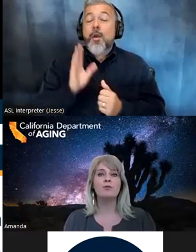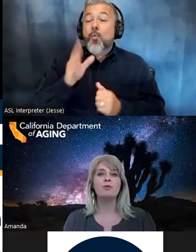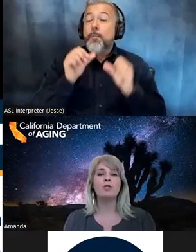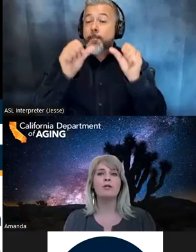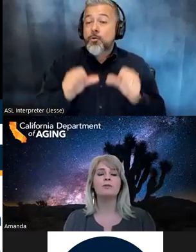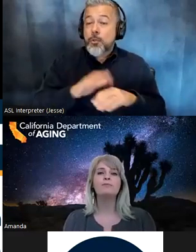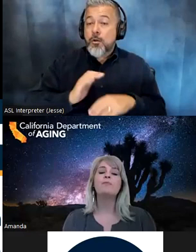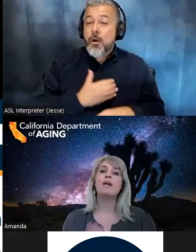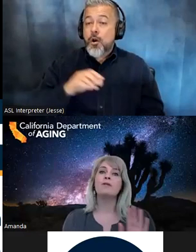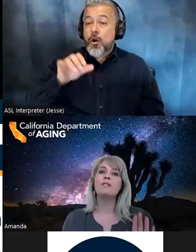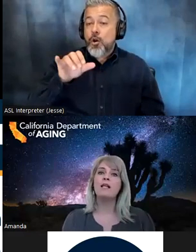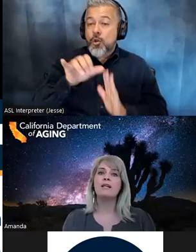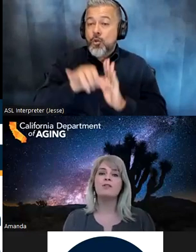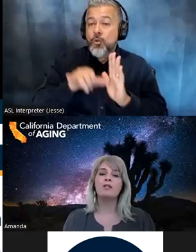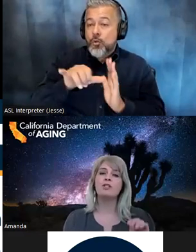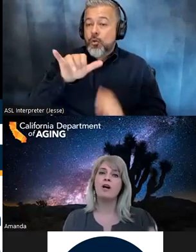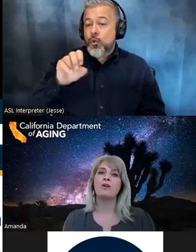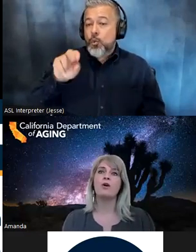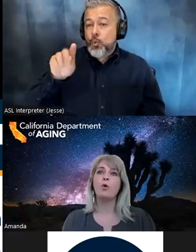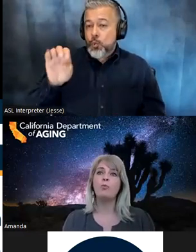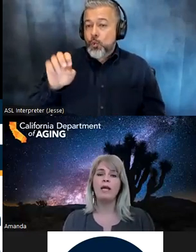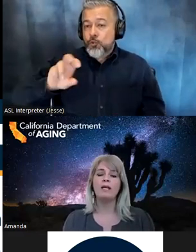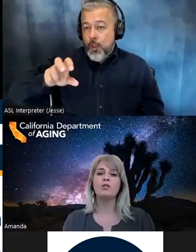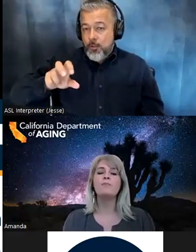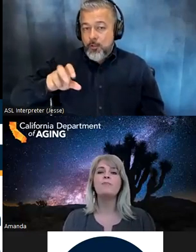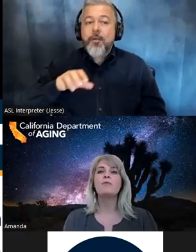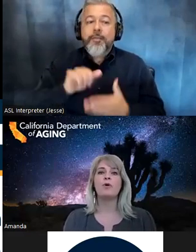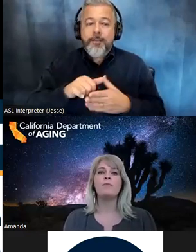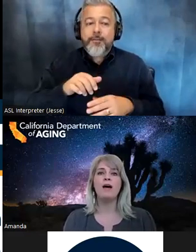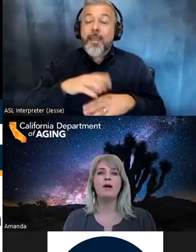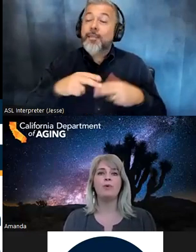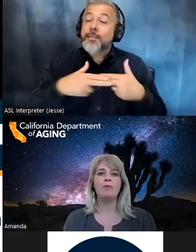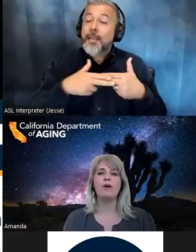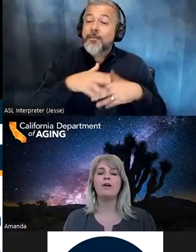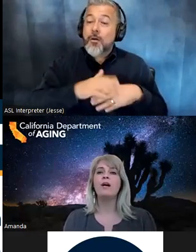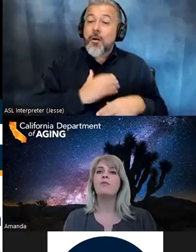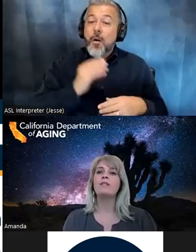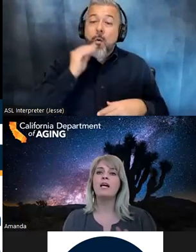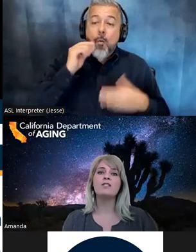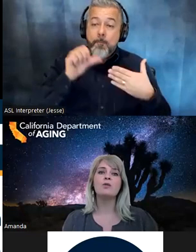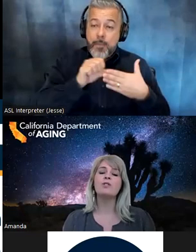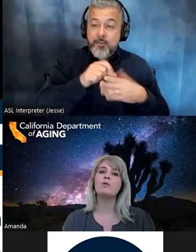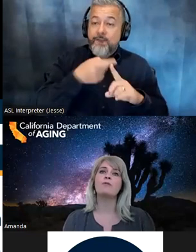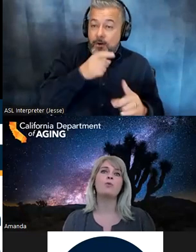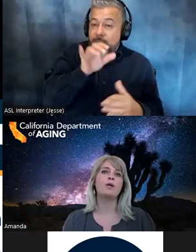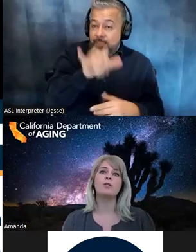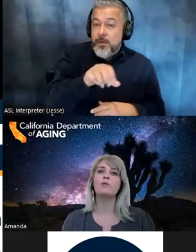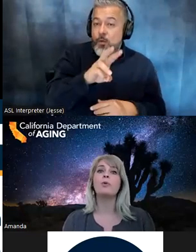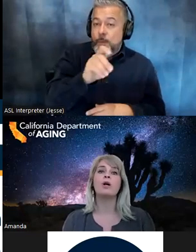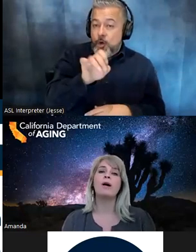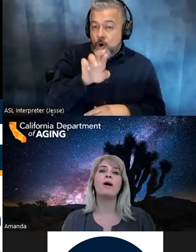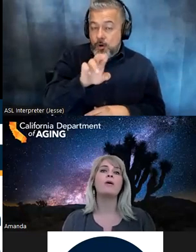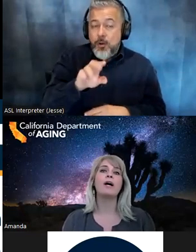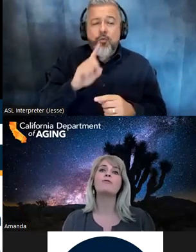our YouTube channel, and our slides are actually on our homepage from that webinar. A fantastic resource if you want to learn